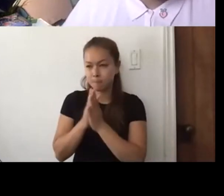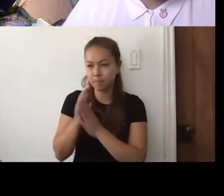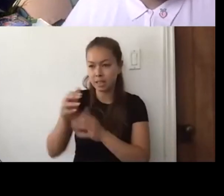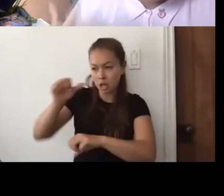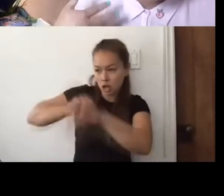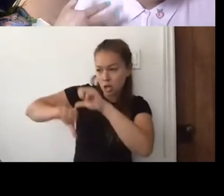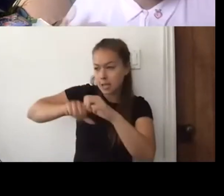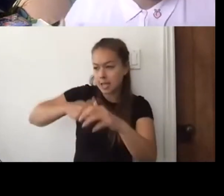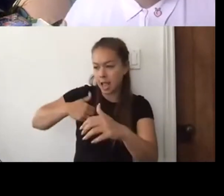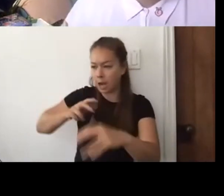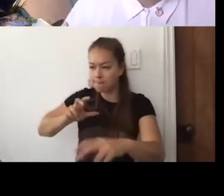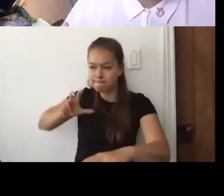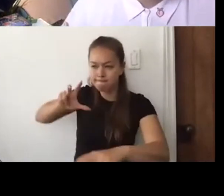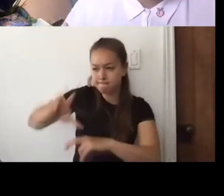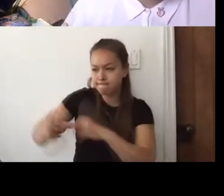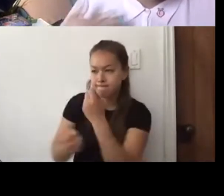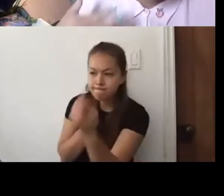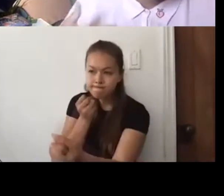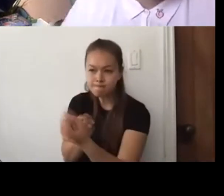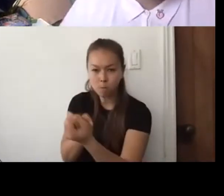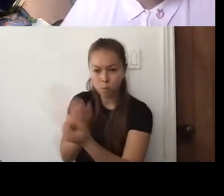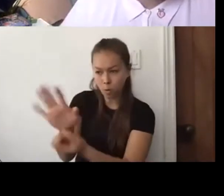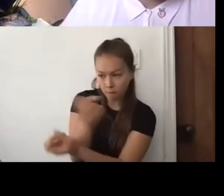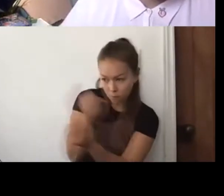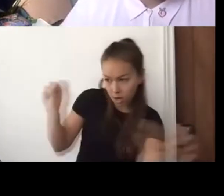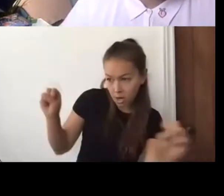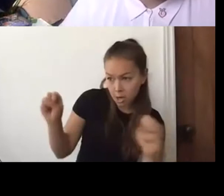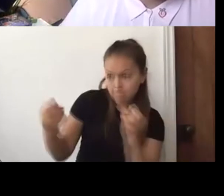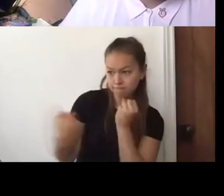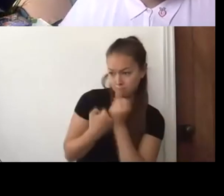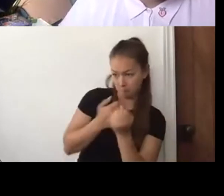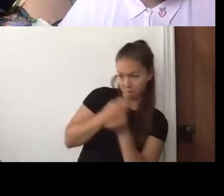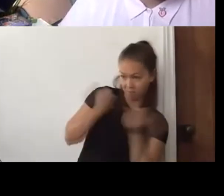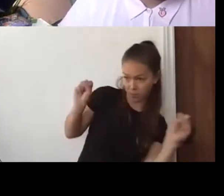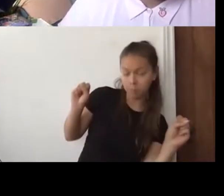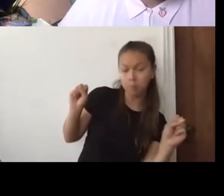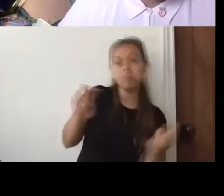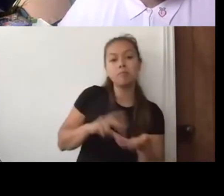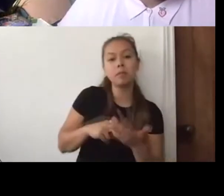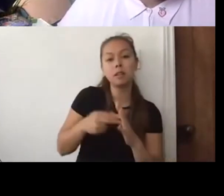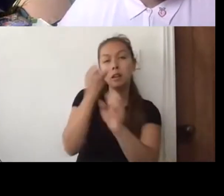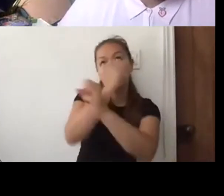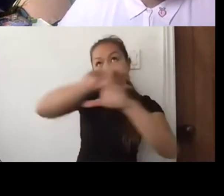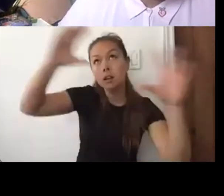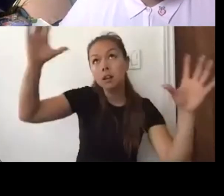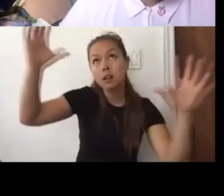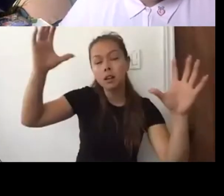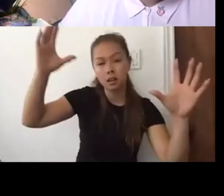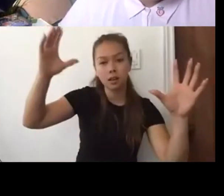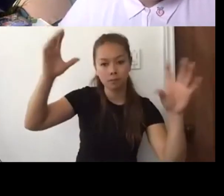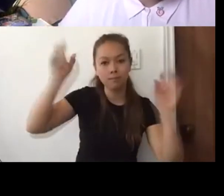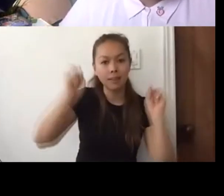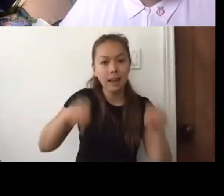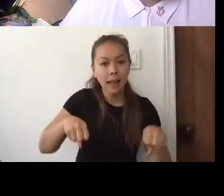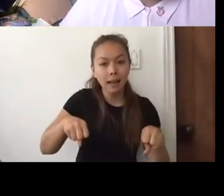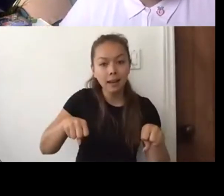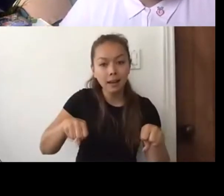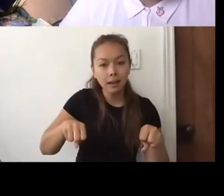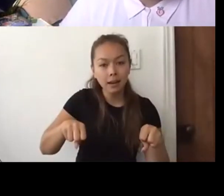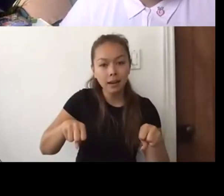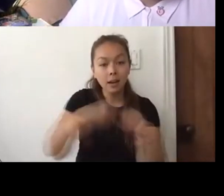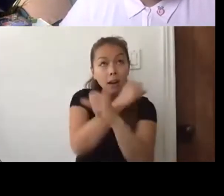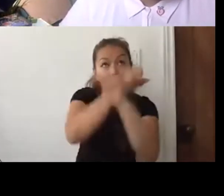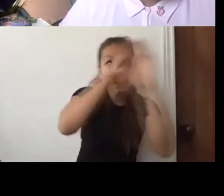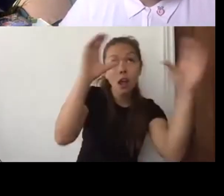liberation, we can see our own more fully idealized, right? Thinking about Stonewall and Marsha,